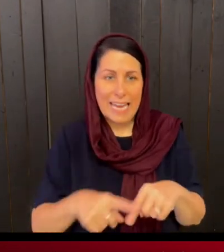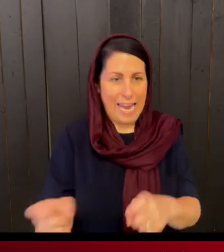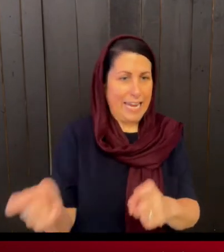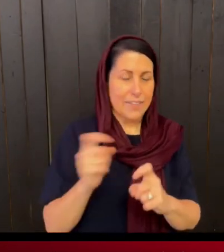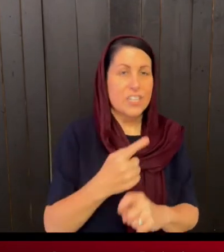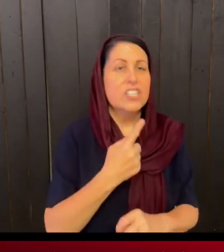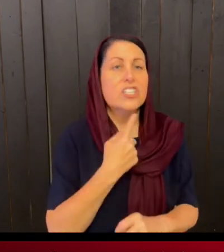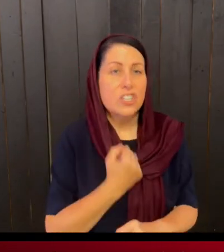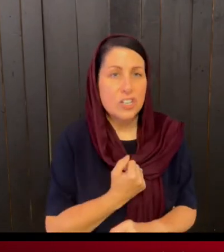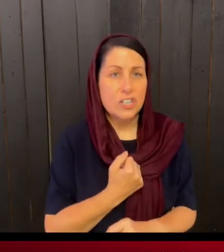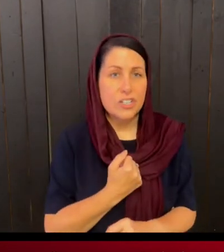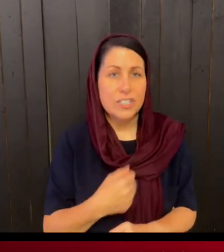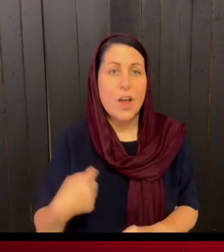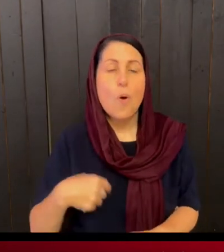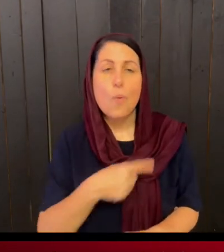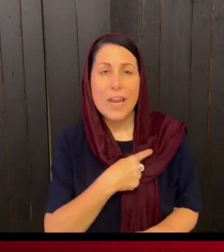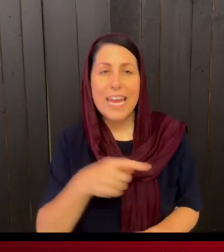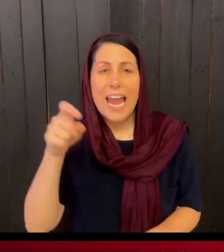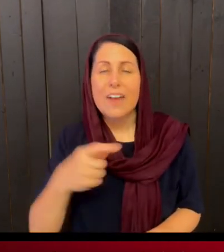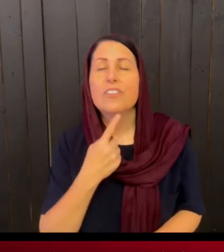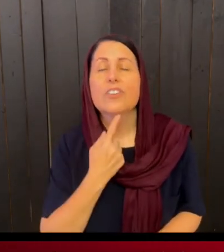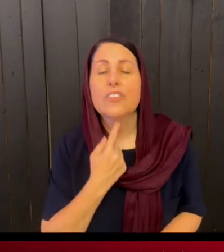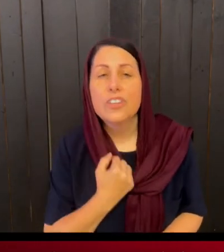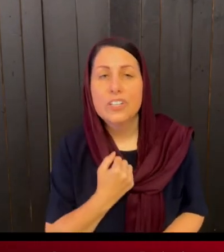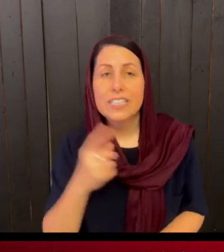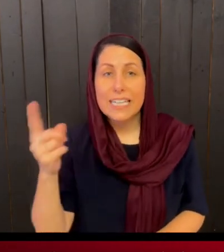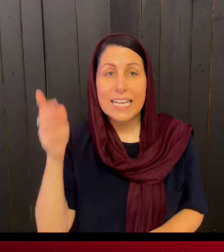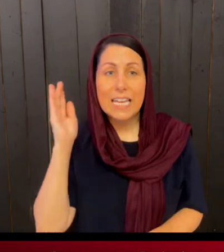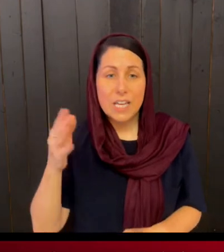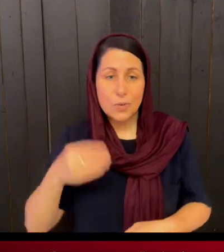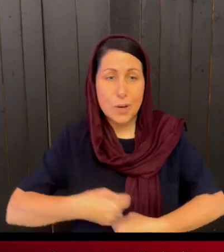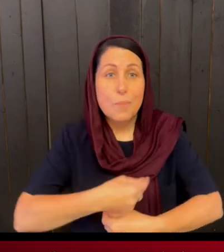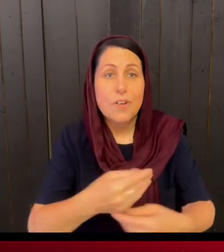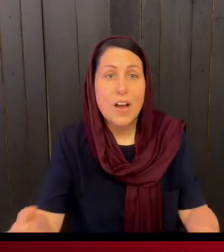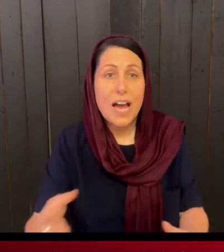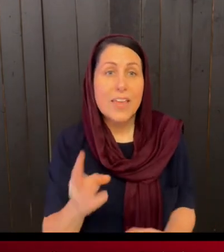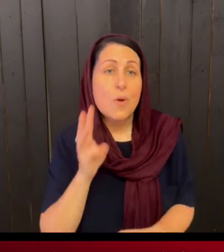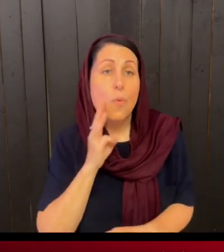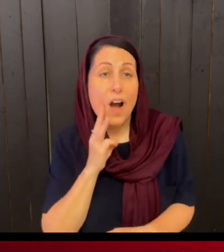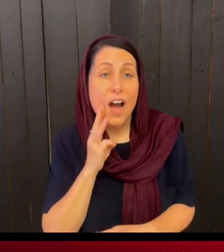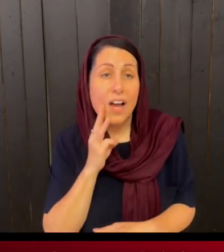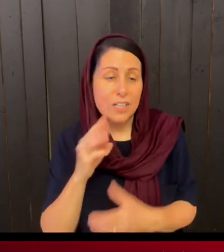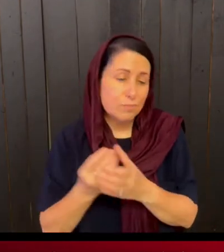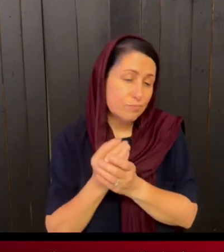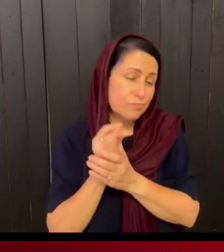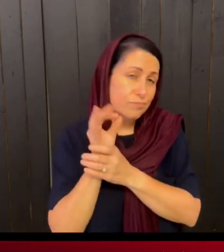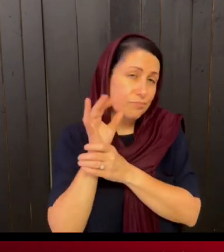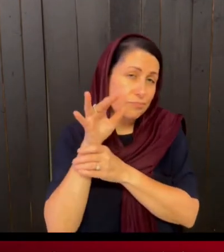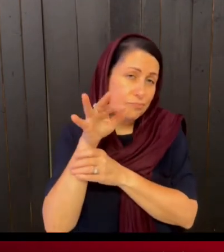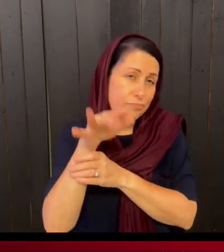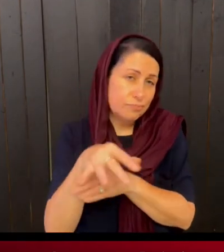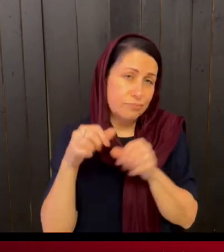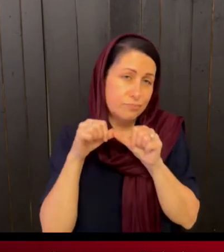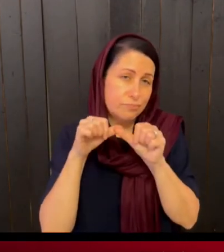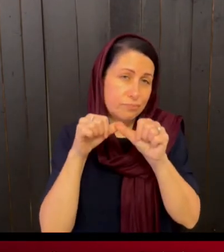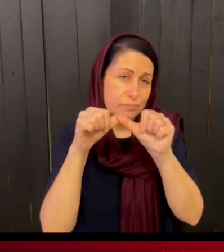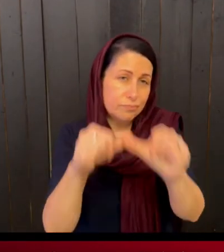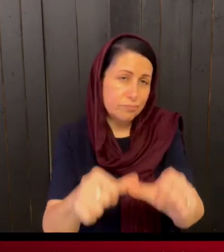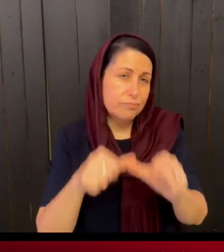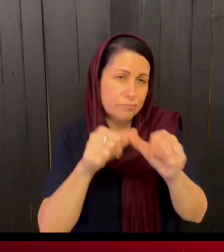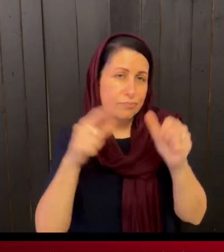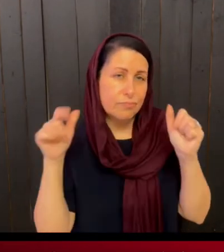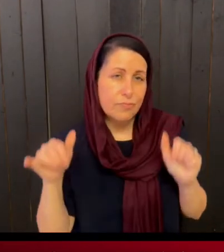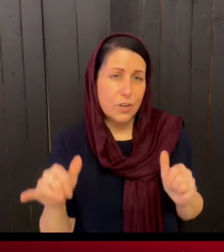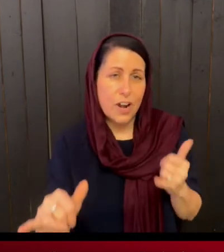have to thirst. He will provide the water. He'll provide that spring, that eternal spring that will go on and on forever, that wells up